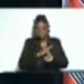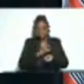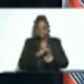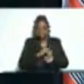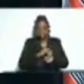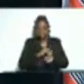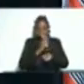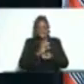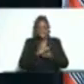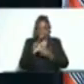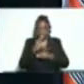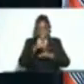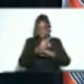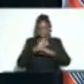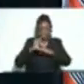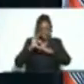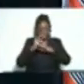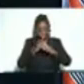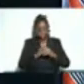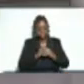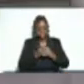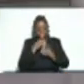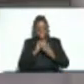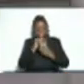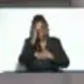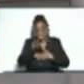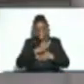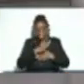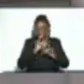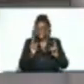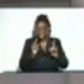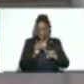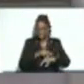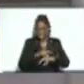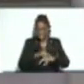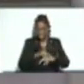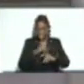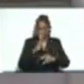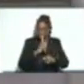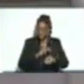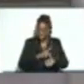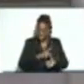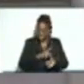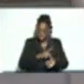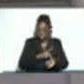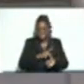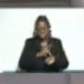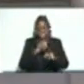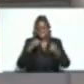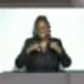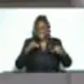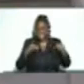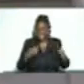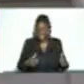and his global reach. Perry was a man for all seasons. As a physician, medical scientist,